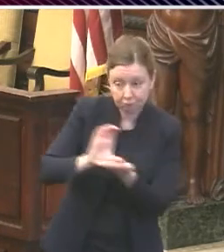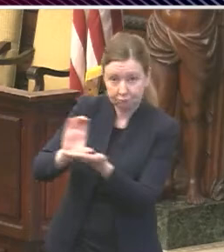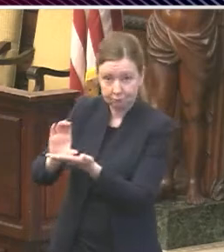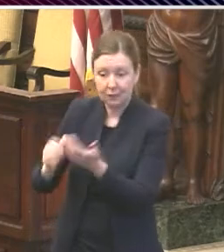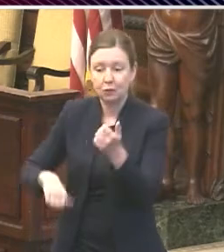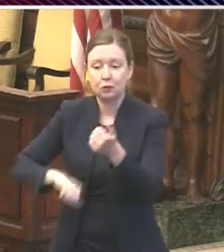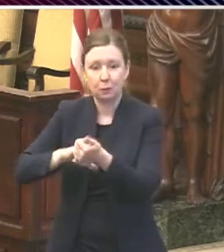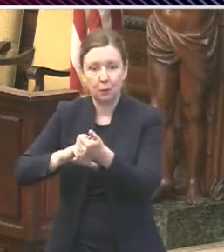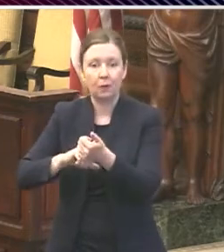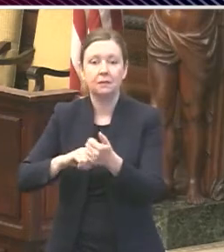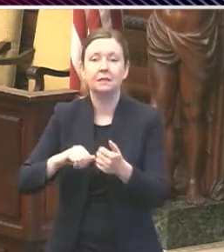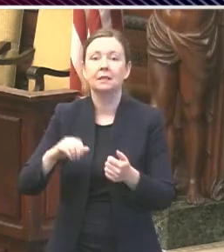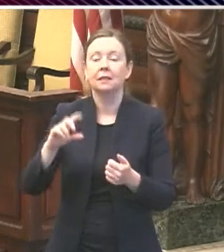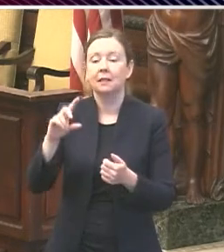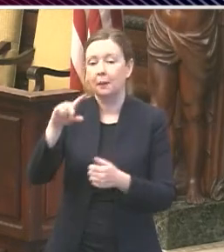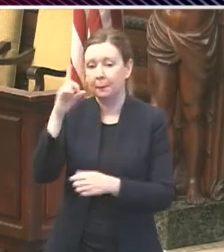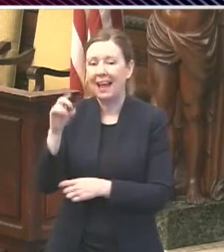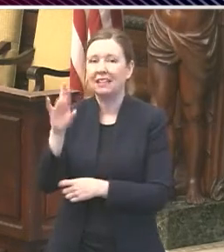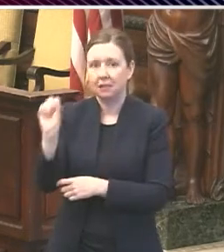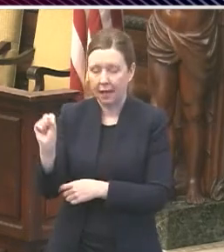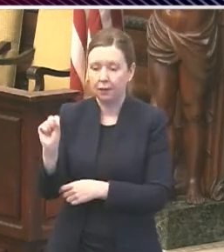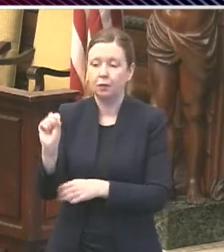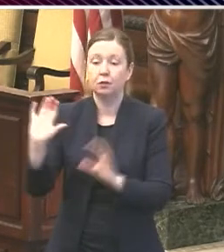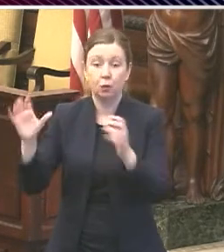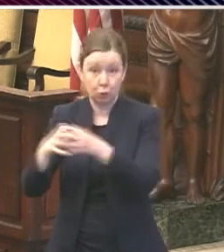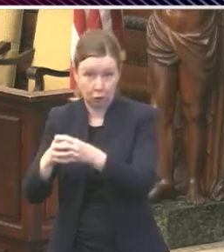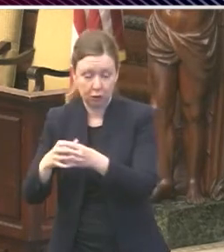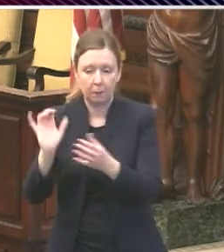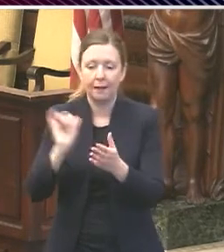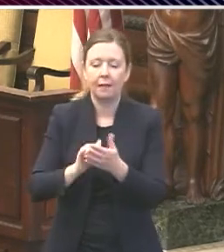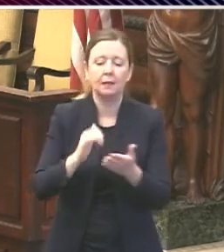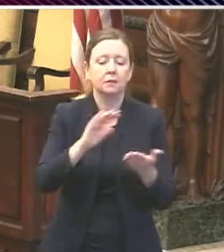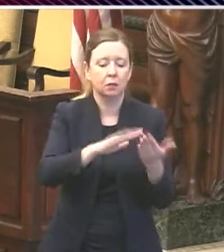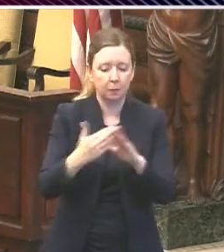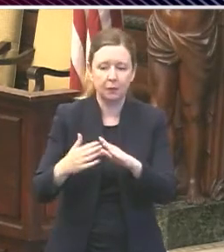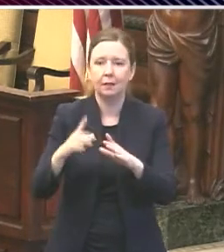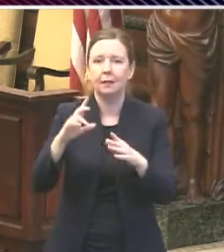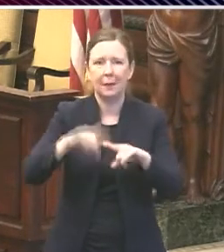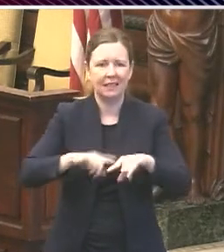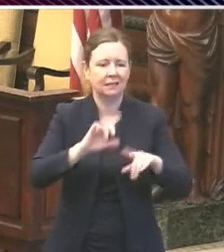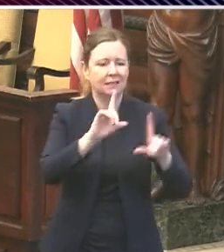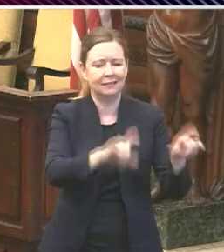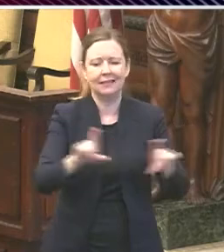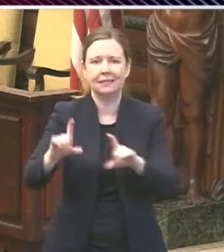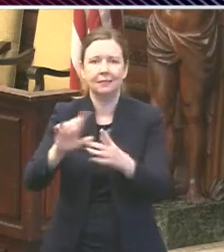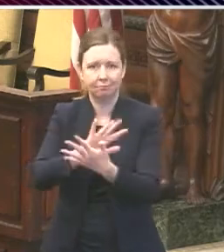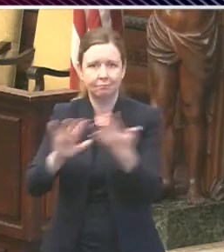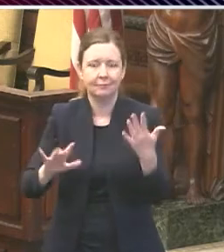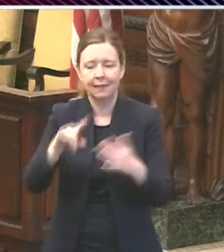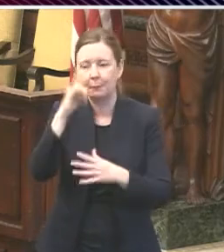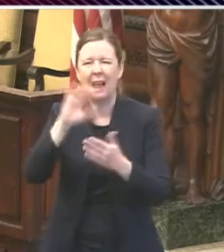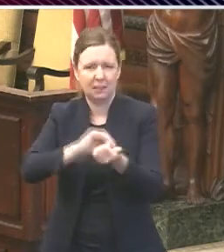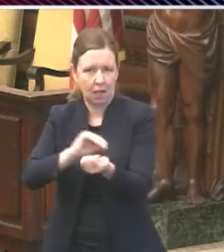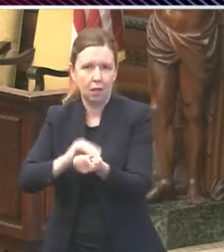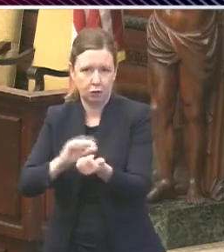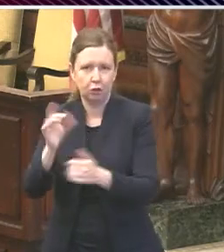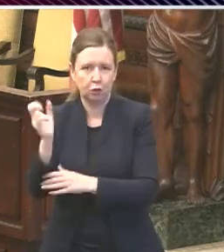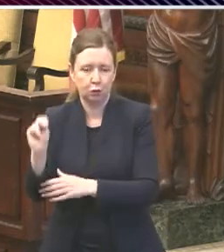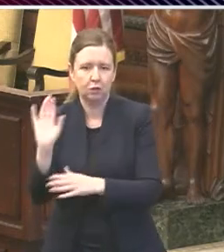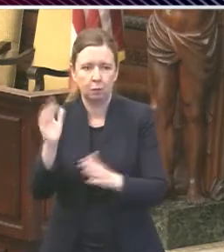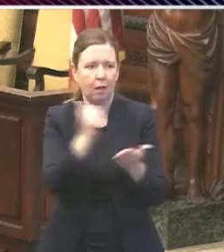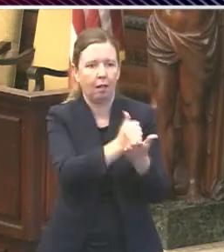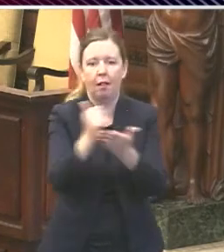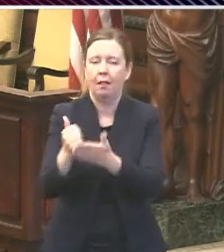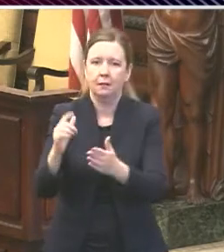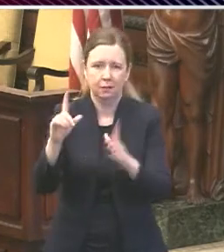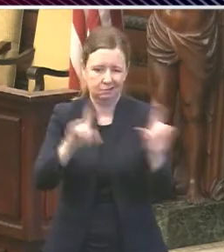Black Doctors COVID Consortium that, as you know, is doing community-based testing across the city. So you can support the idea of masking up